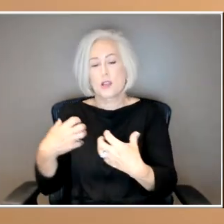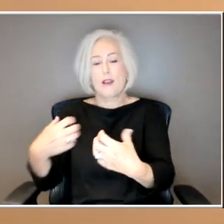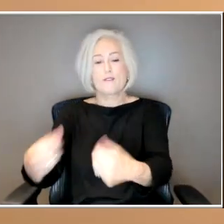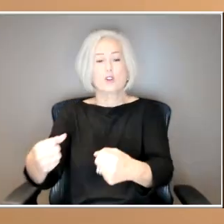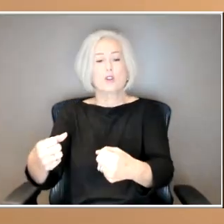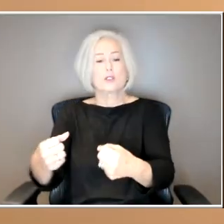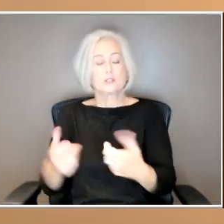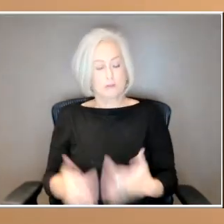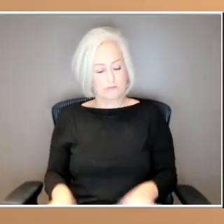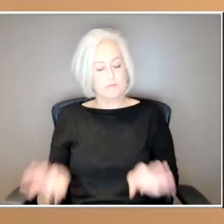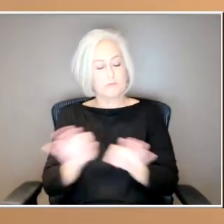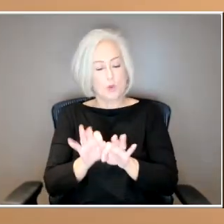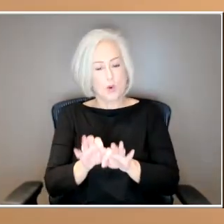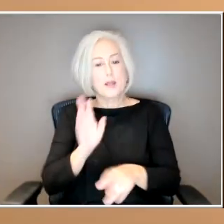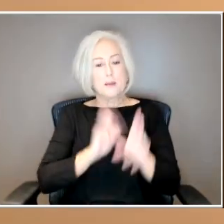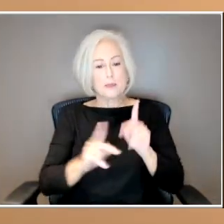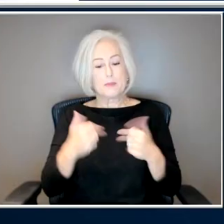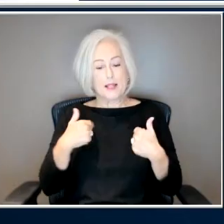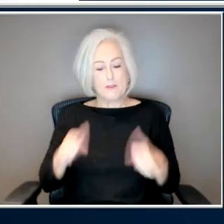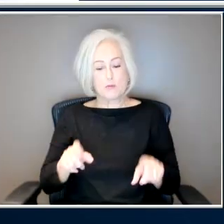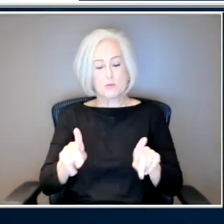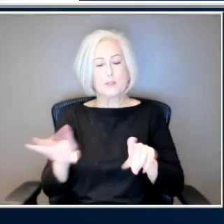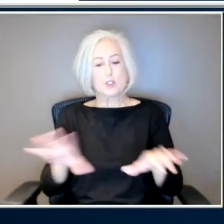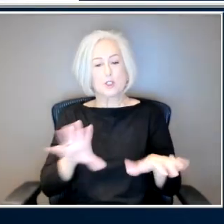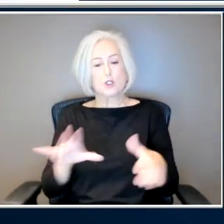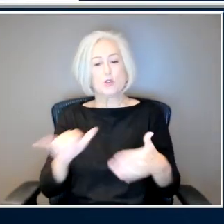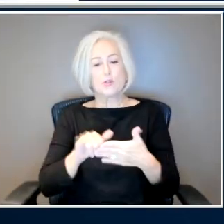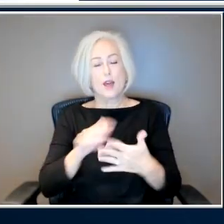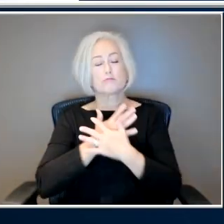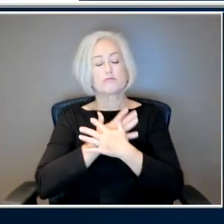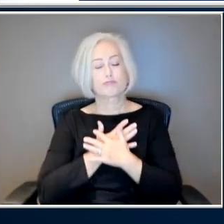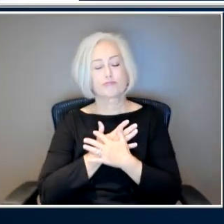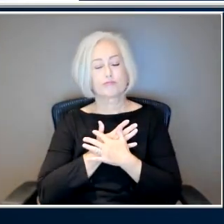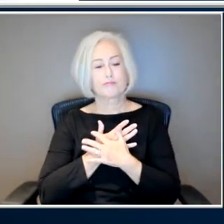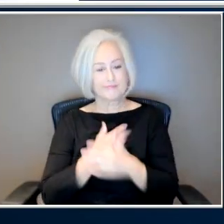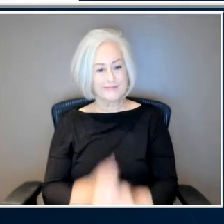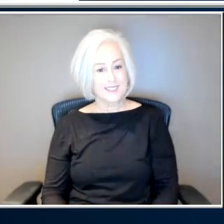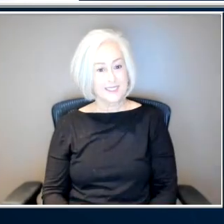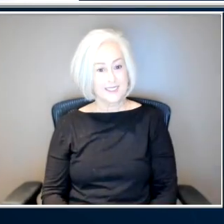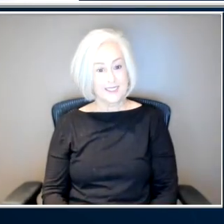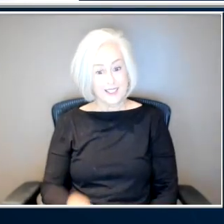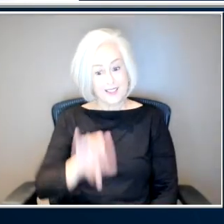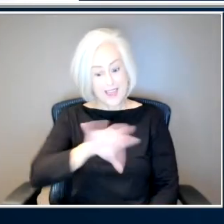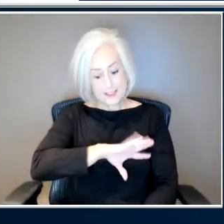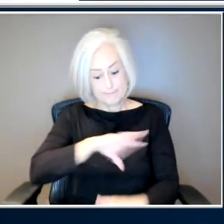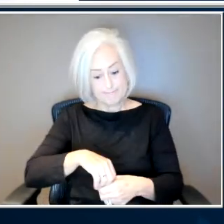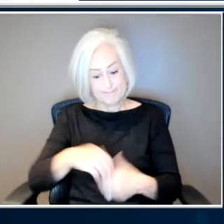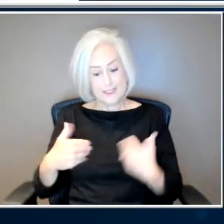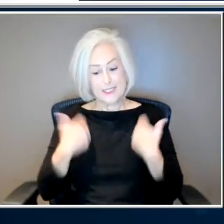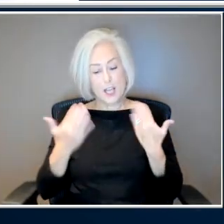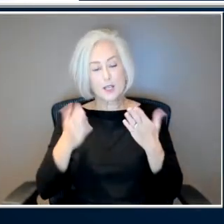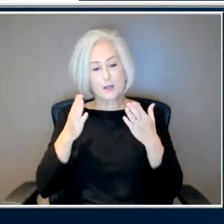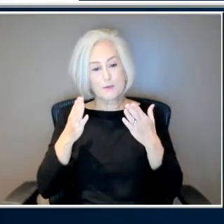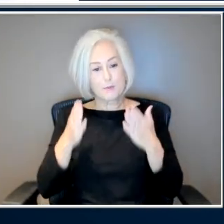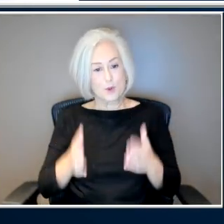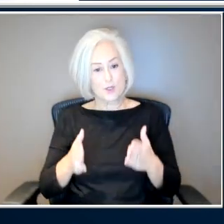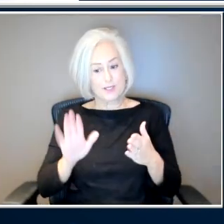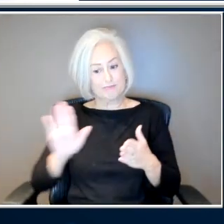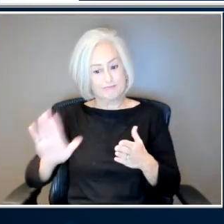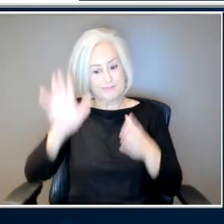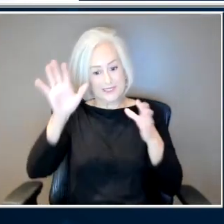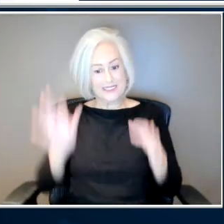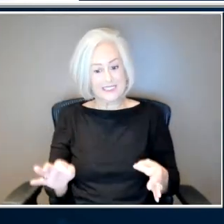everyone feels that they have the permission to do so. Well, yeah, and a good point, because that's going to go into someone's decision. A young person who technically may not need